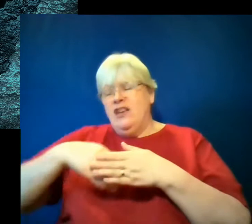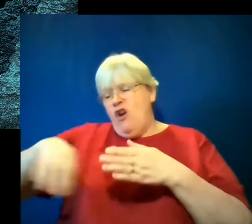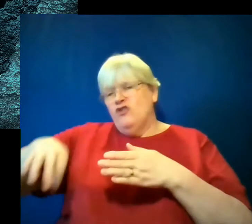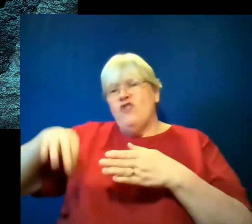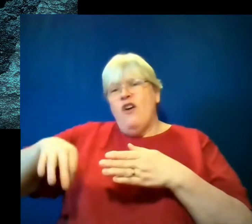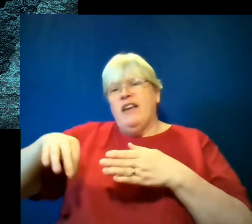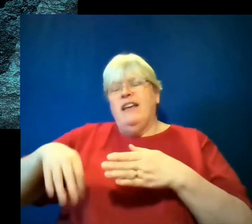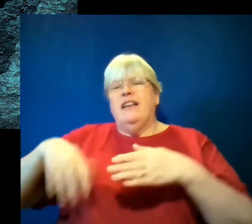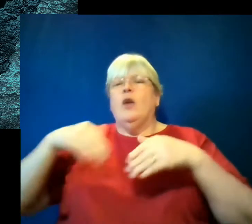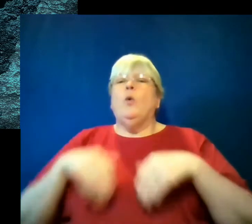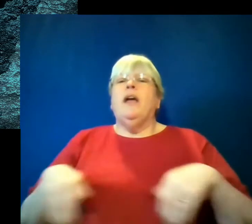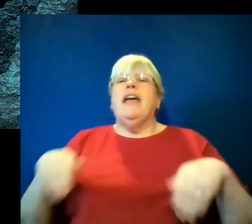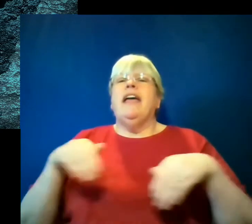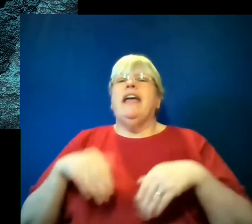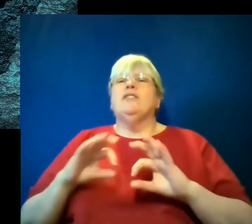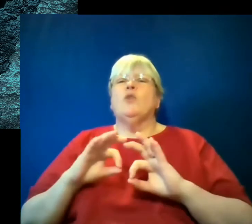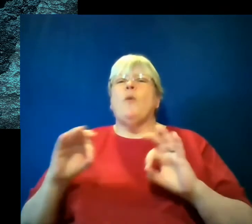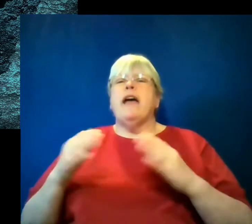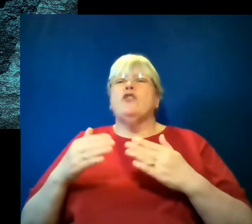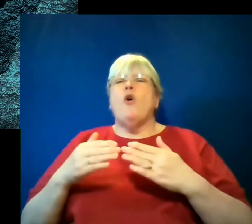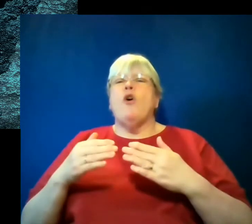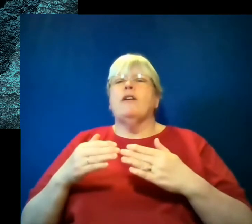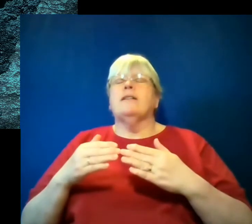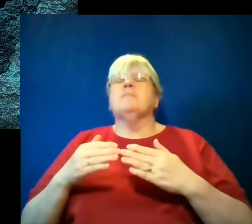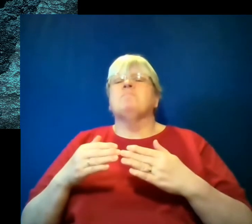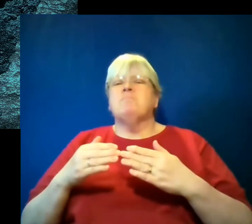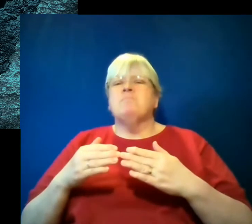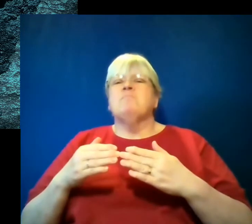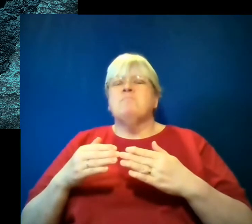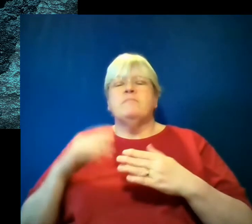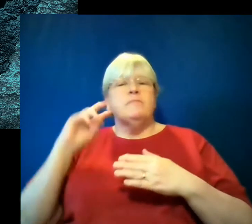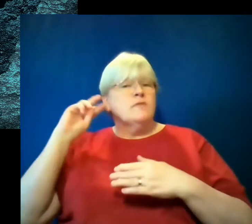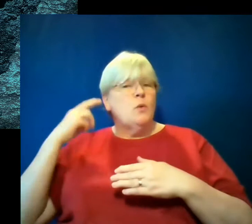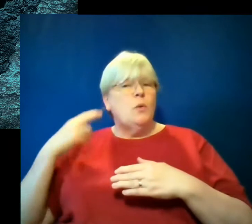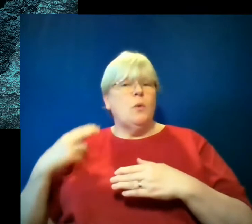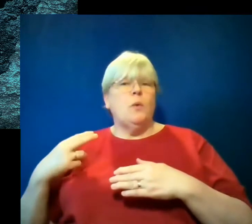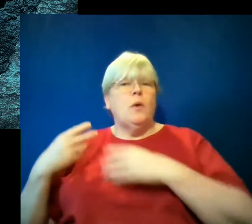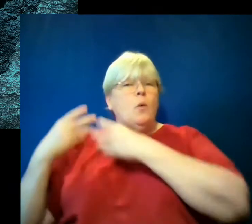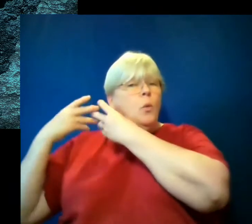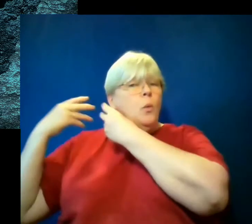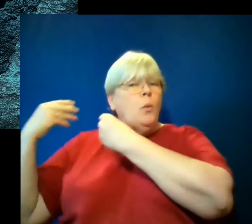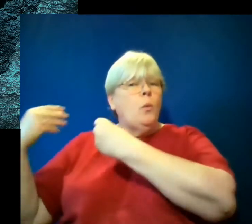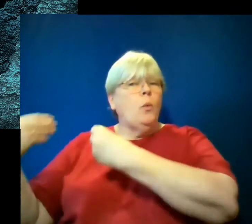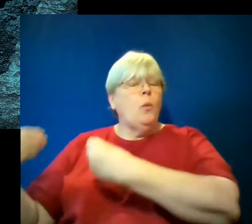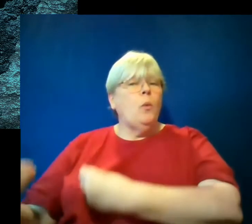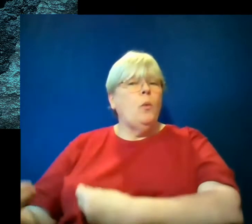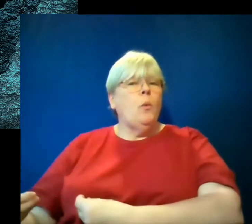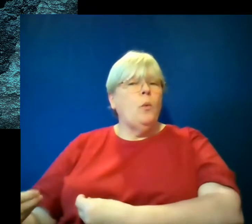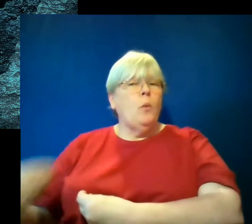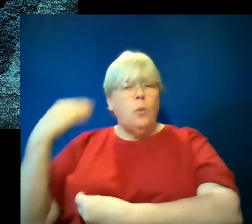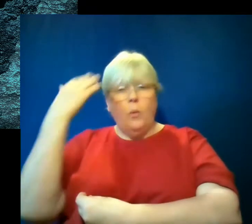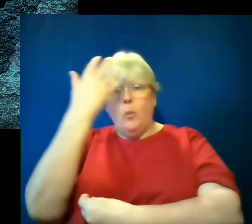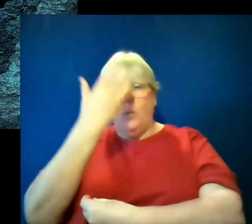back, quiet, in the corner of her cell. She unplaited her hair and let it fall a protective curtain over her